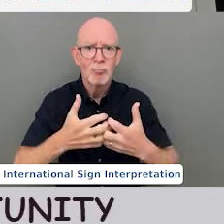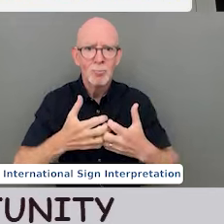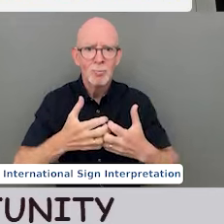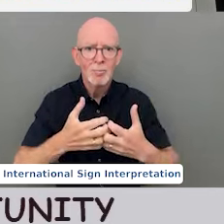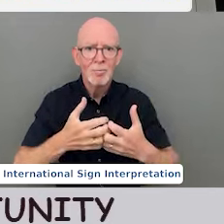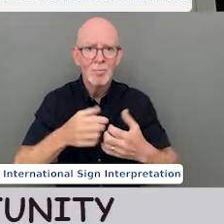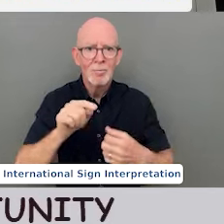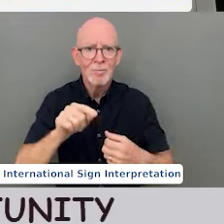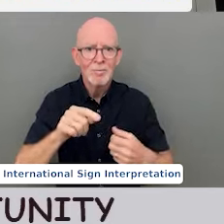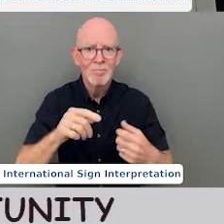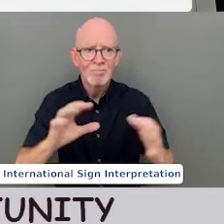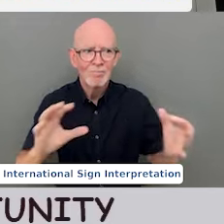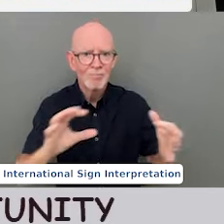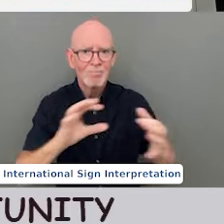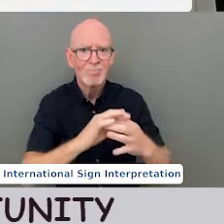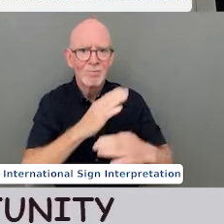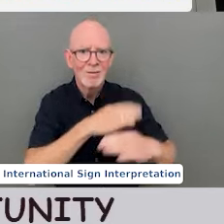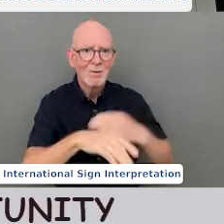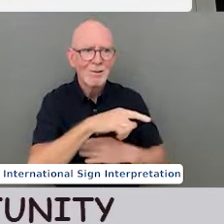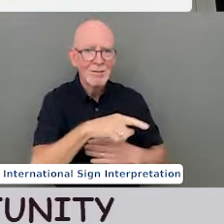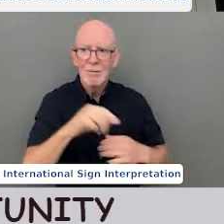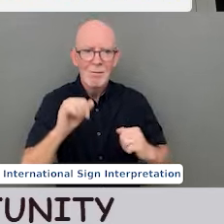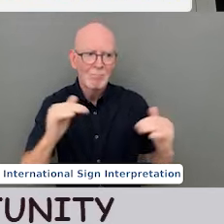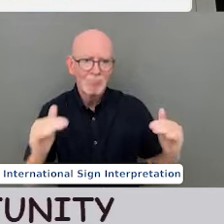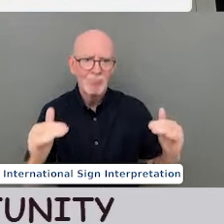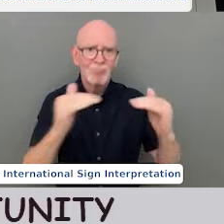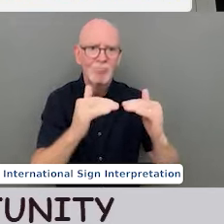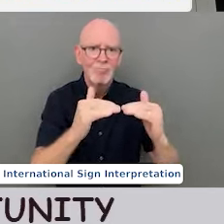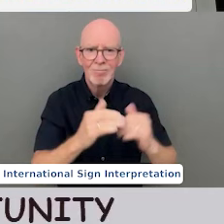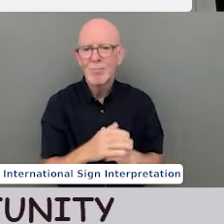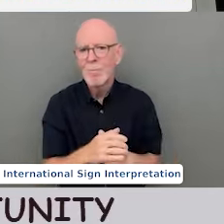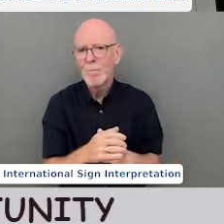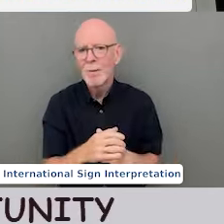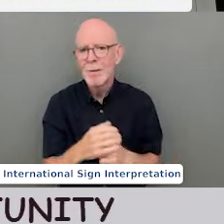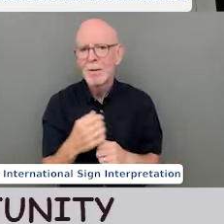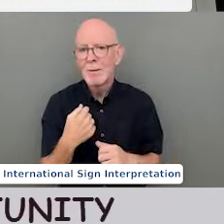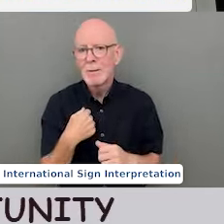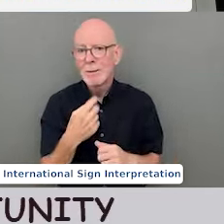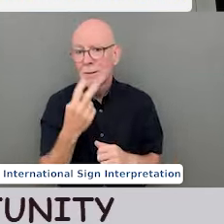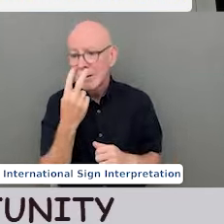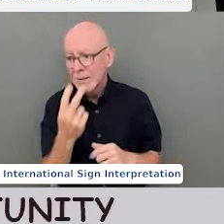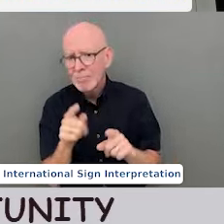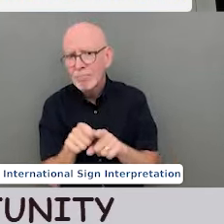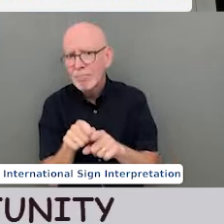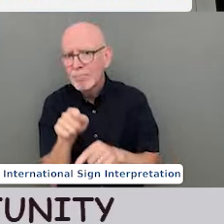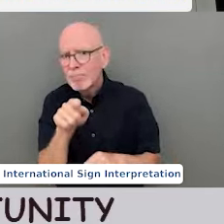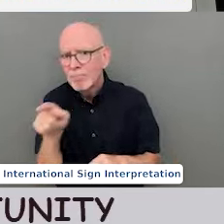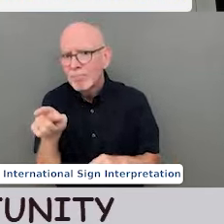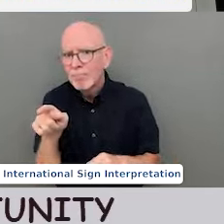the service system, to have so that they can have like a quality system so that it